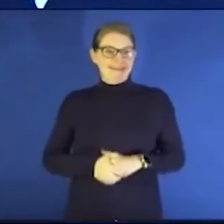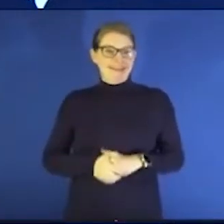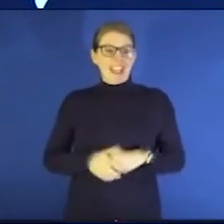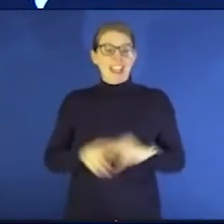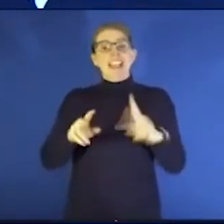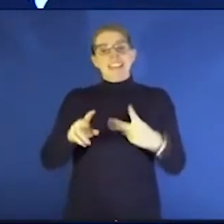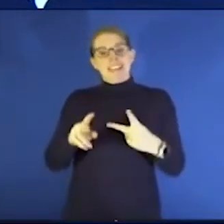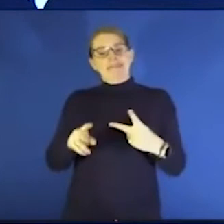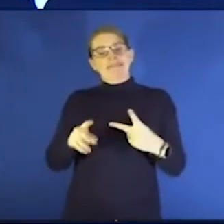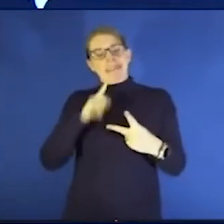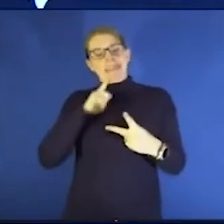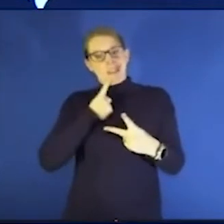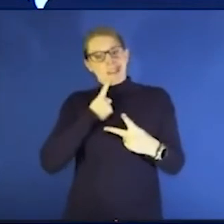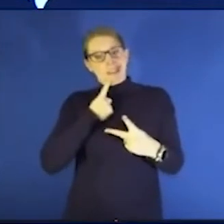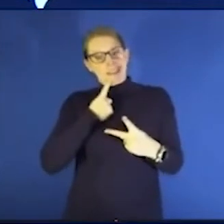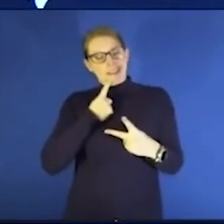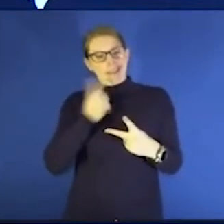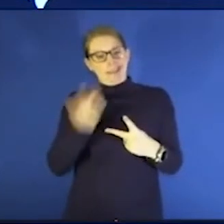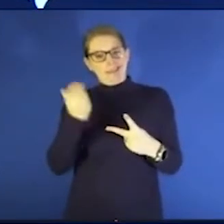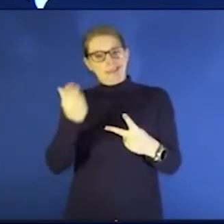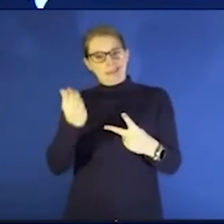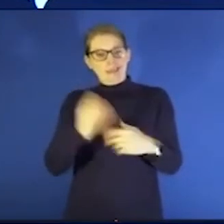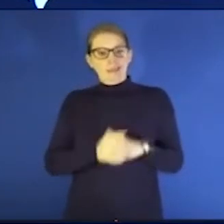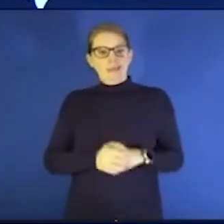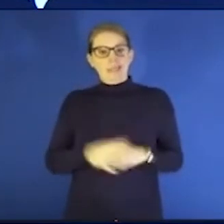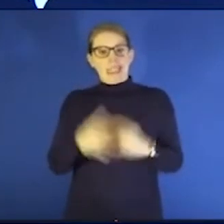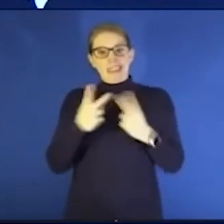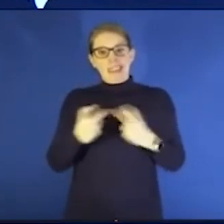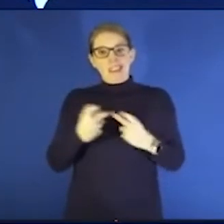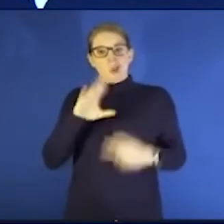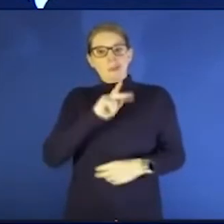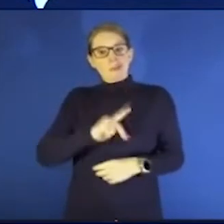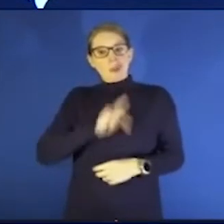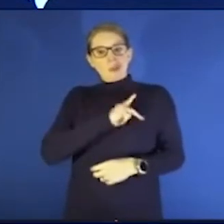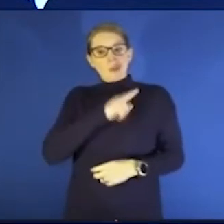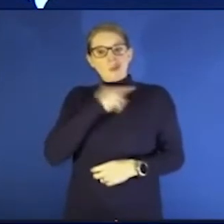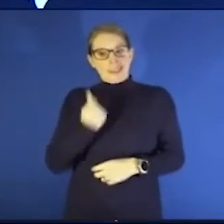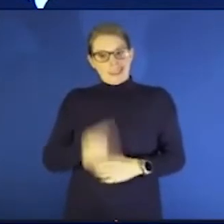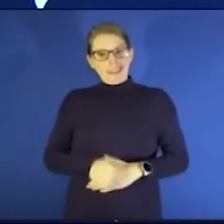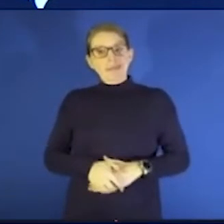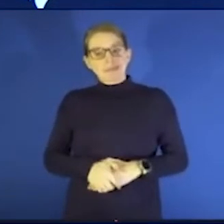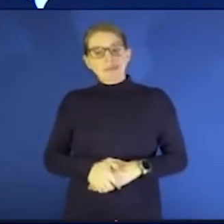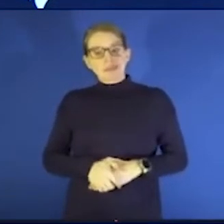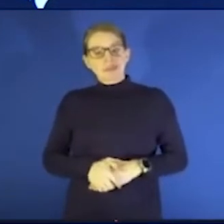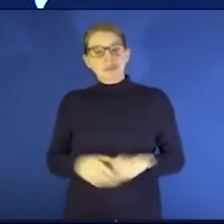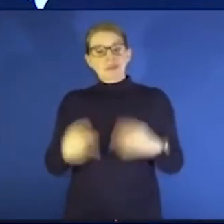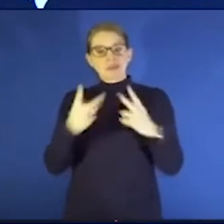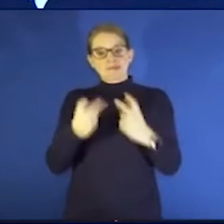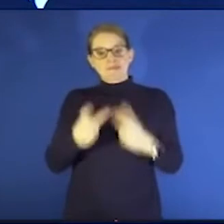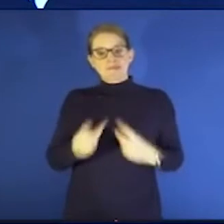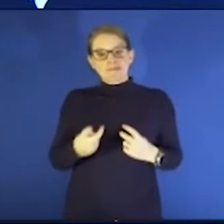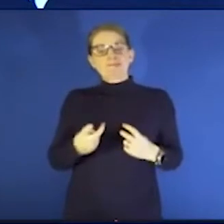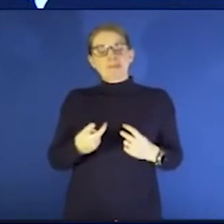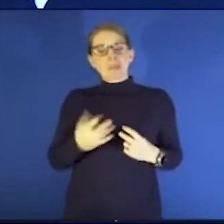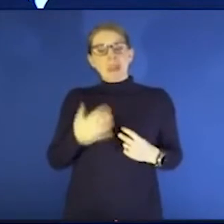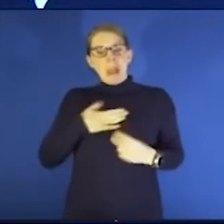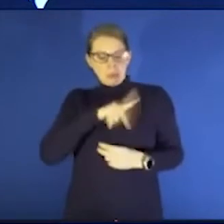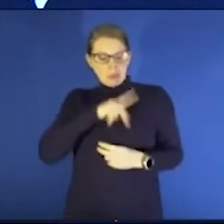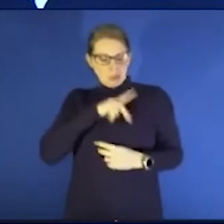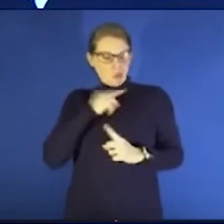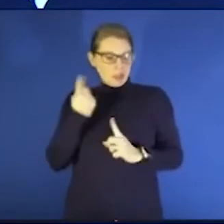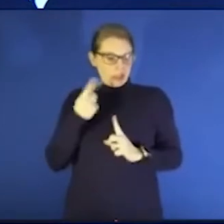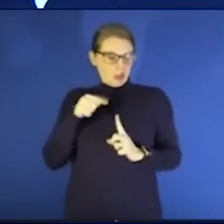obviously, is you just have to assess your personal risk, right? It comes down to what are your personal risks. If you're fully